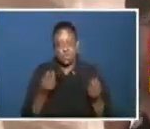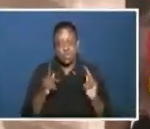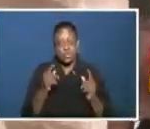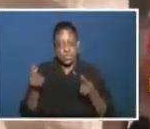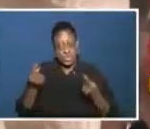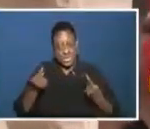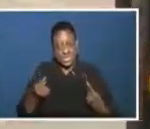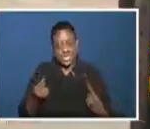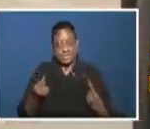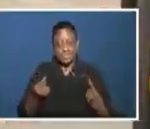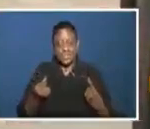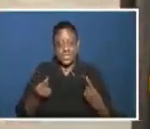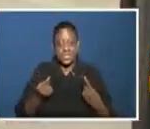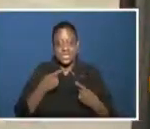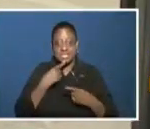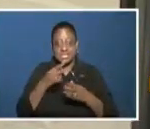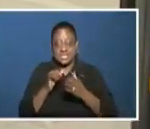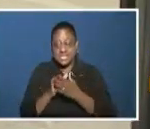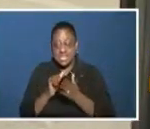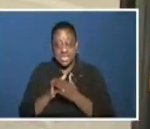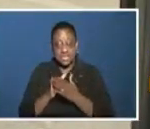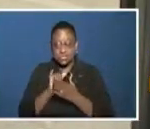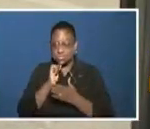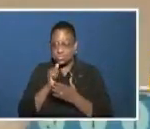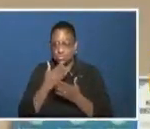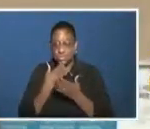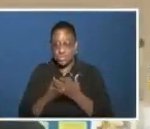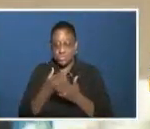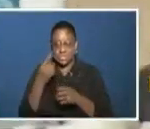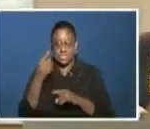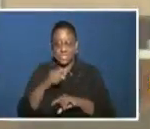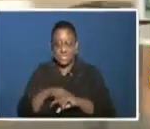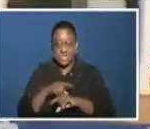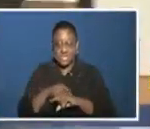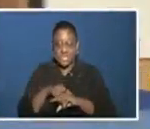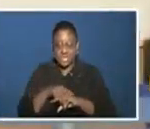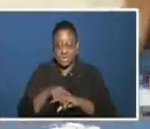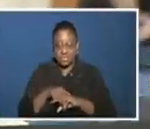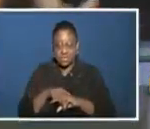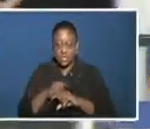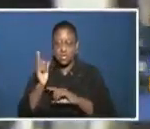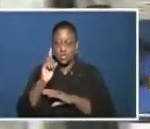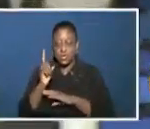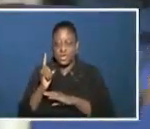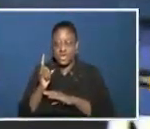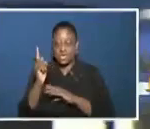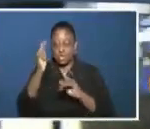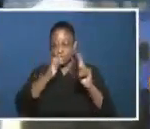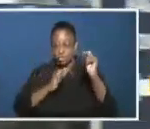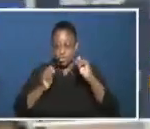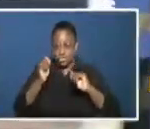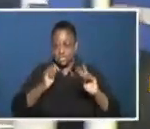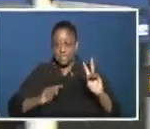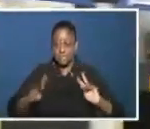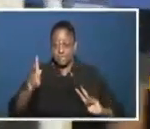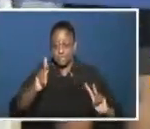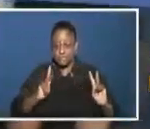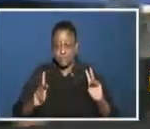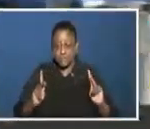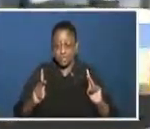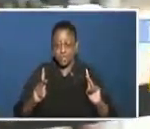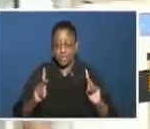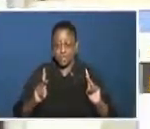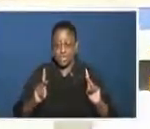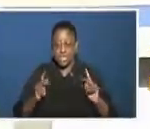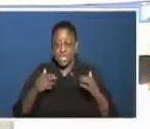the move could not have come at a more inopportune time and could set the rebounding tourism industry back. Today we have